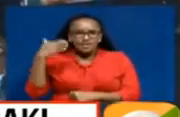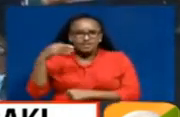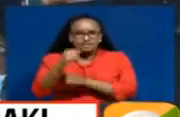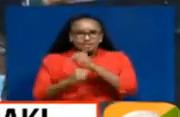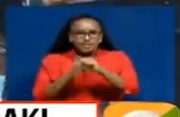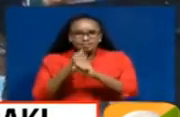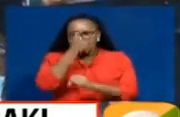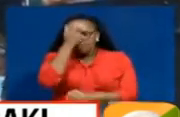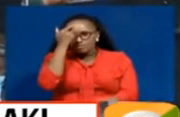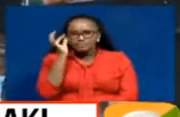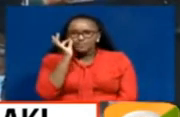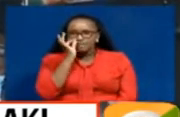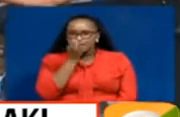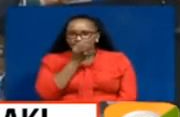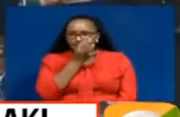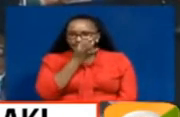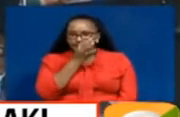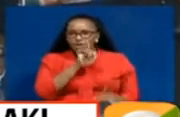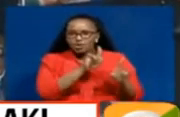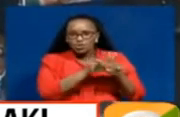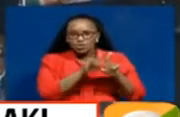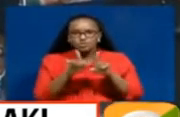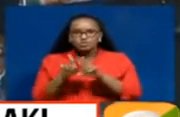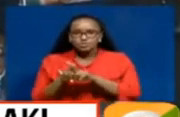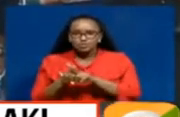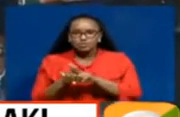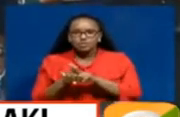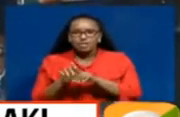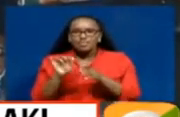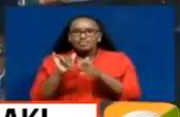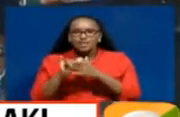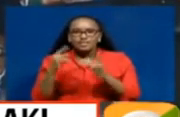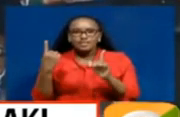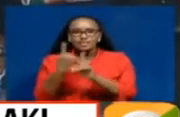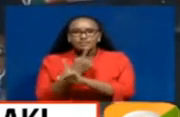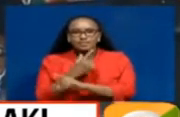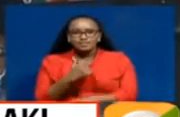Kibaki. Of course, we have had also our differences.